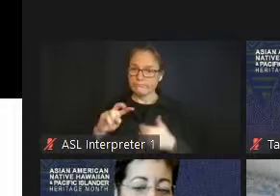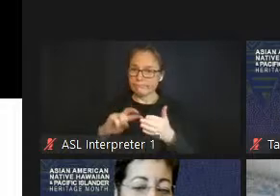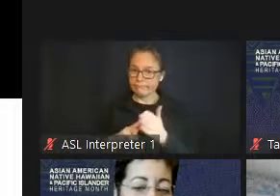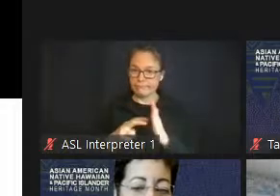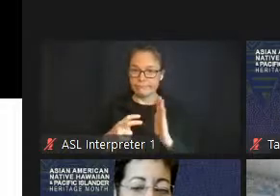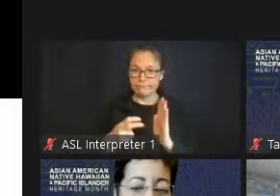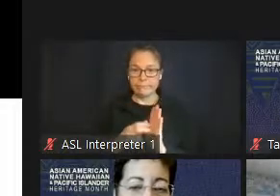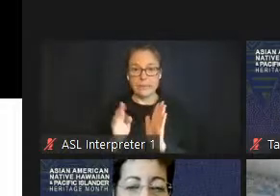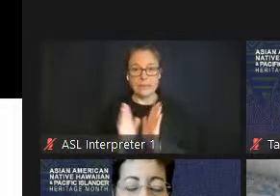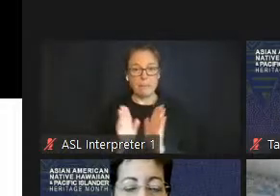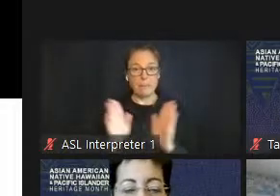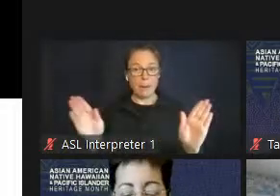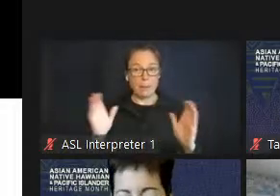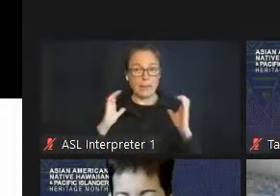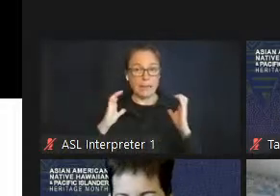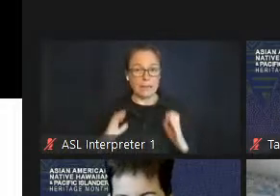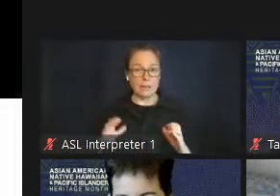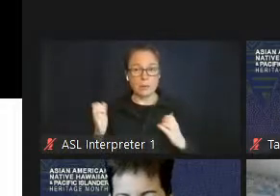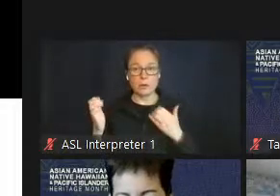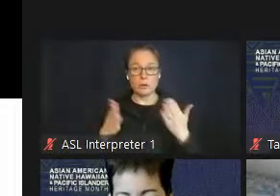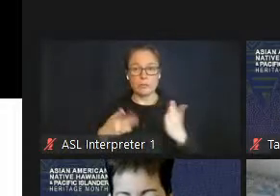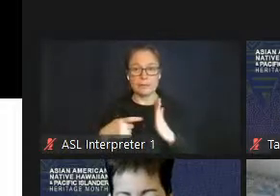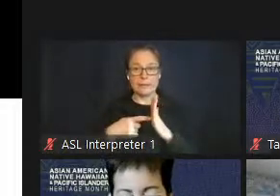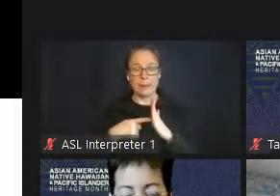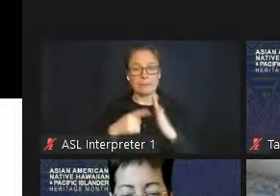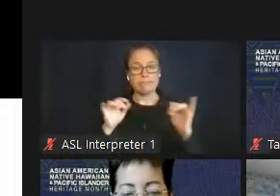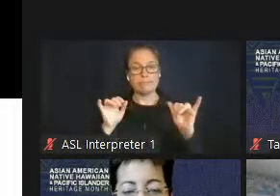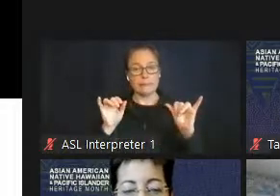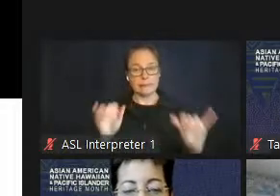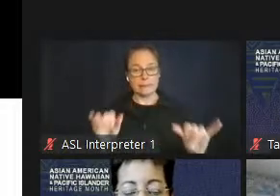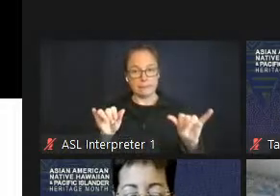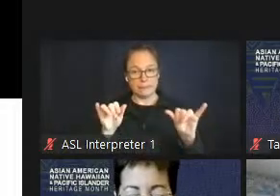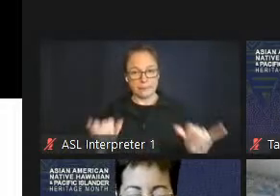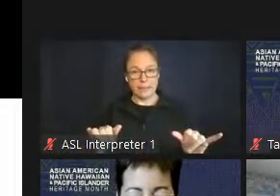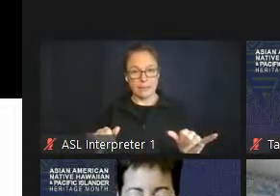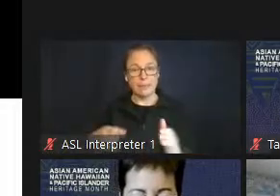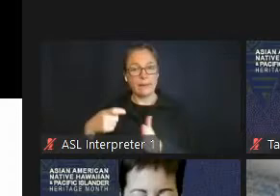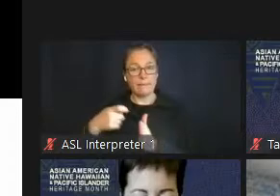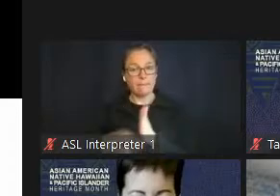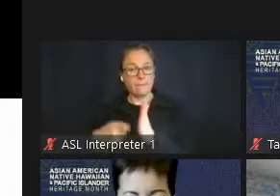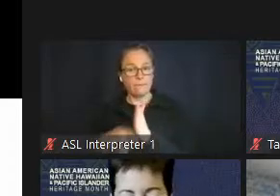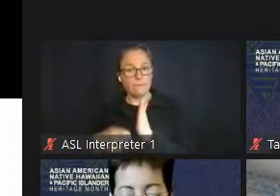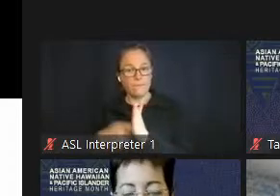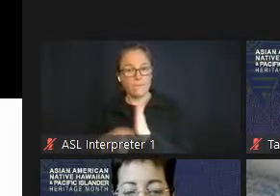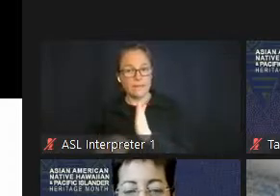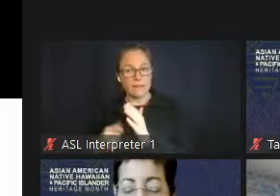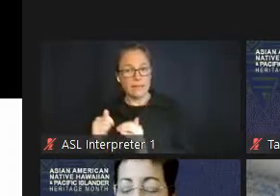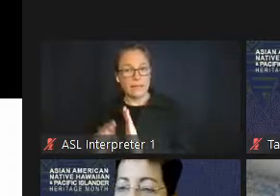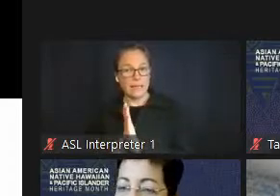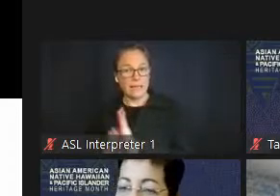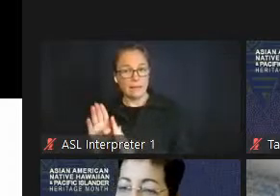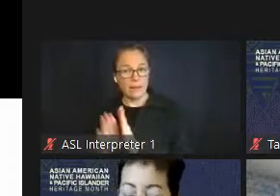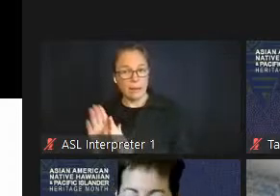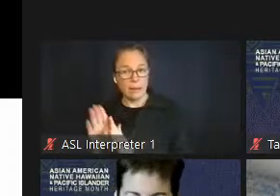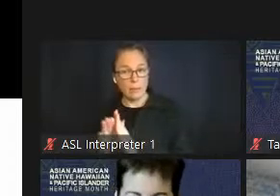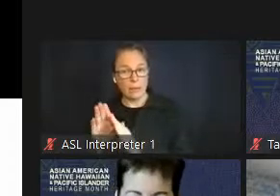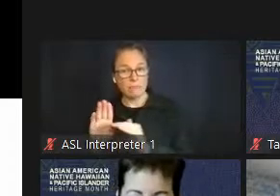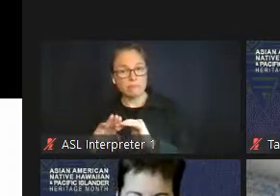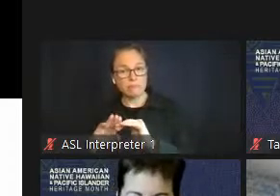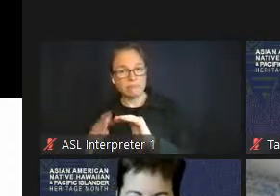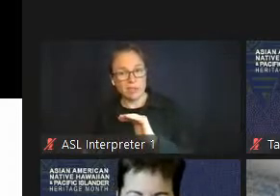and customer service demands have stayed the same, while fee-generating development activity has